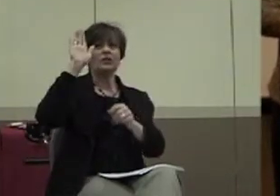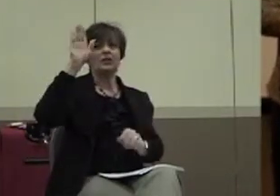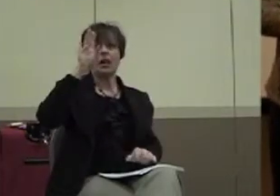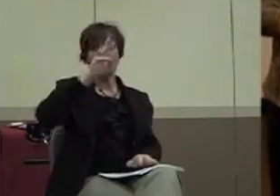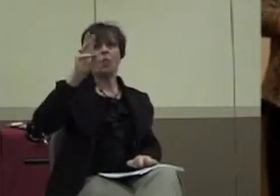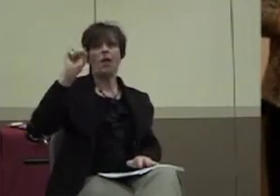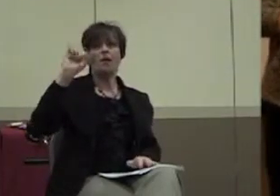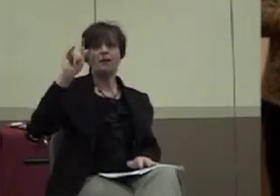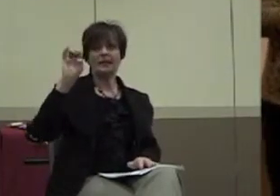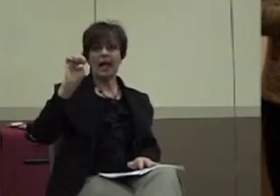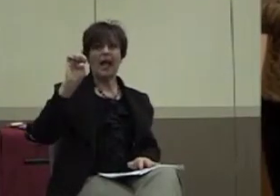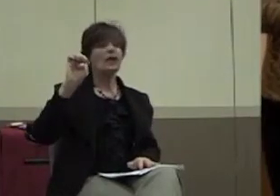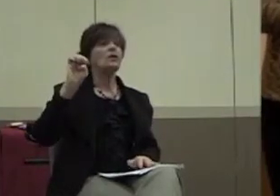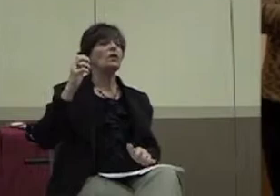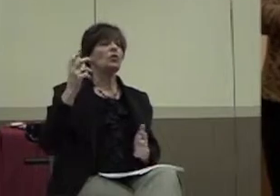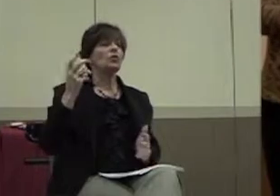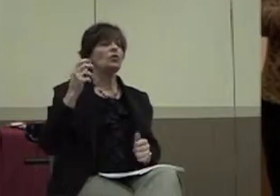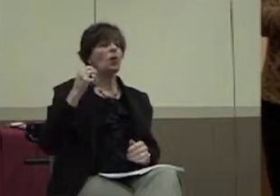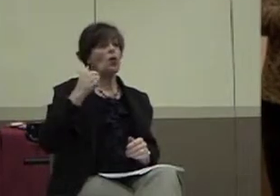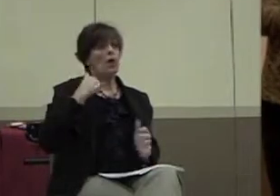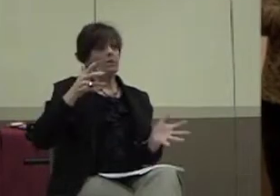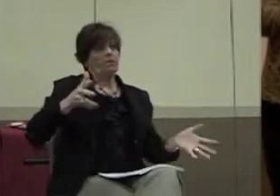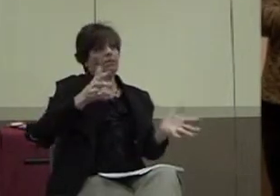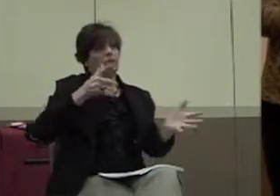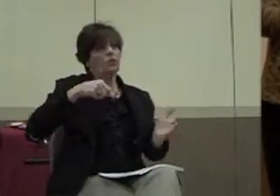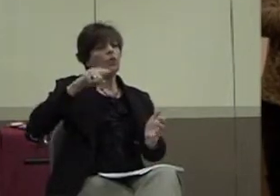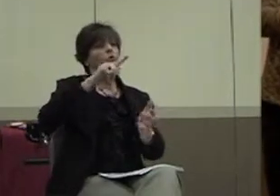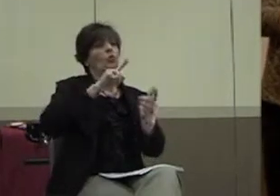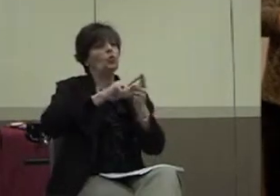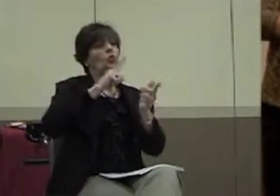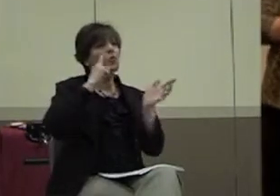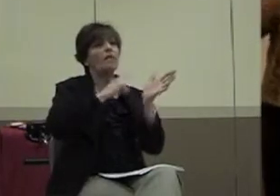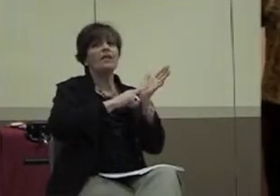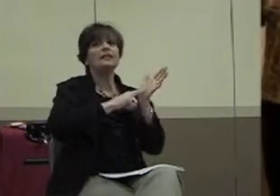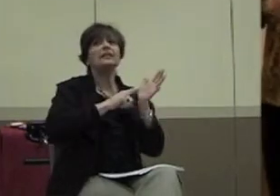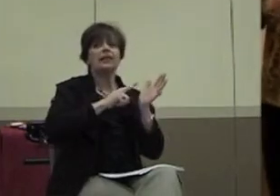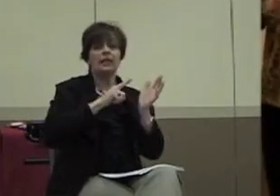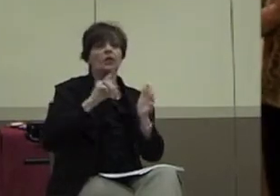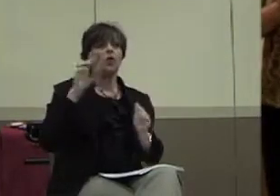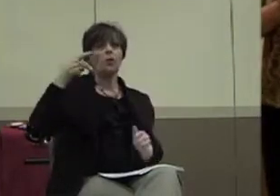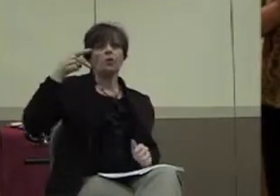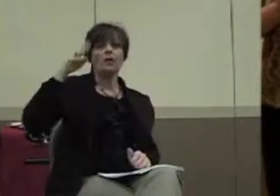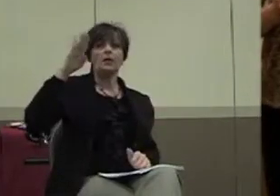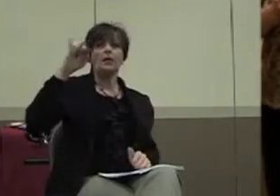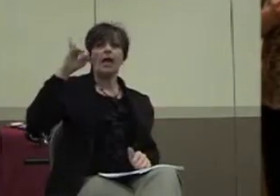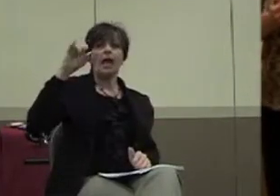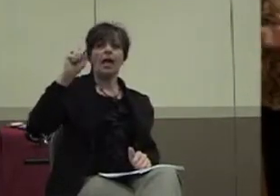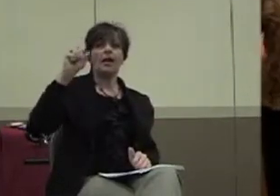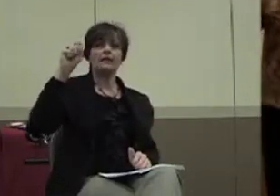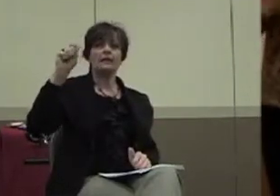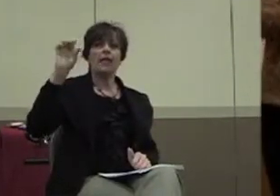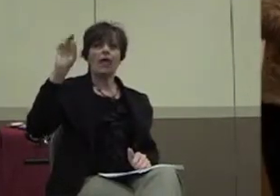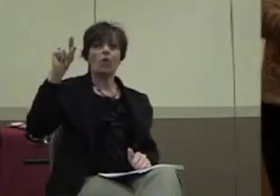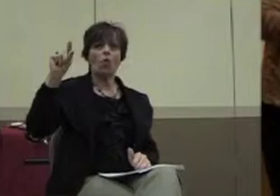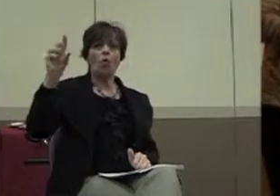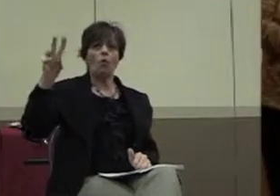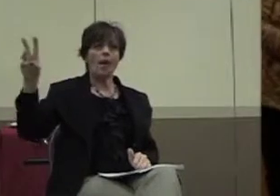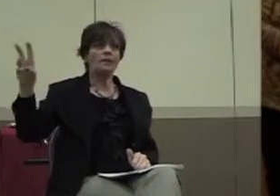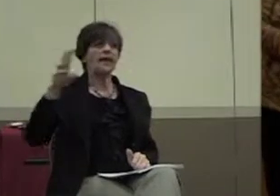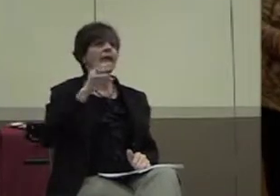website. So I encourage you to visit her pbis.org website and